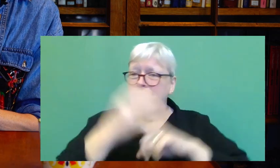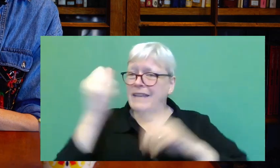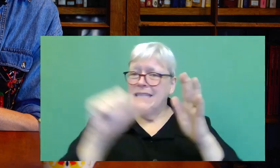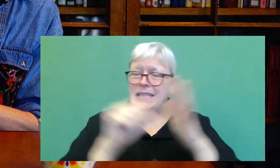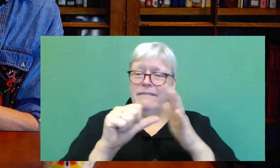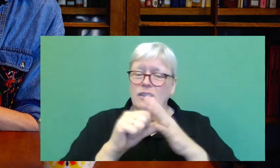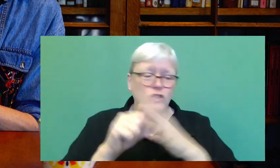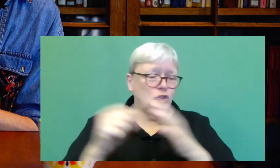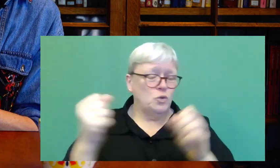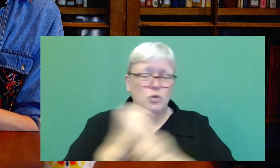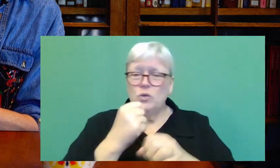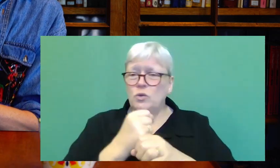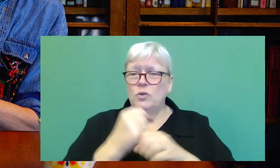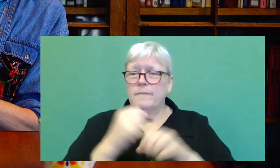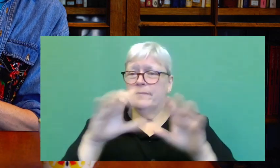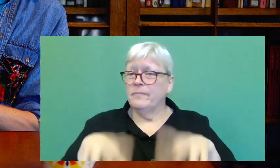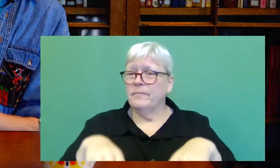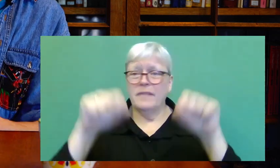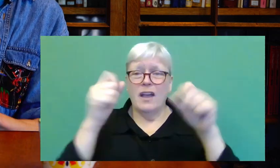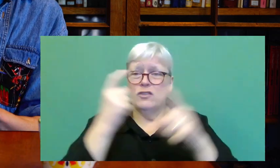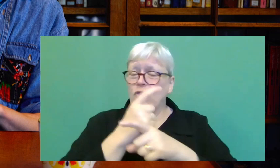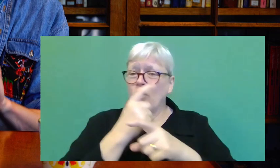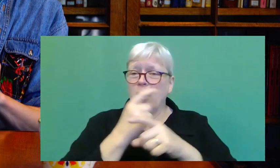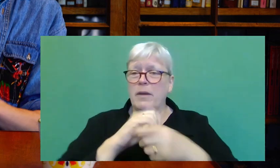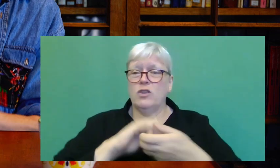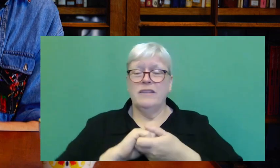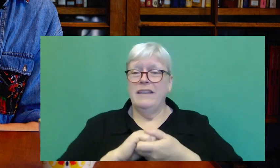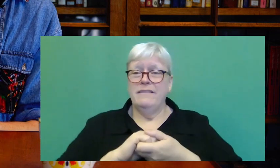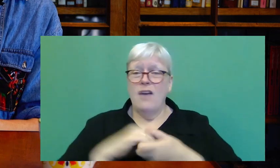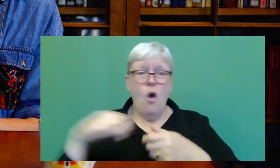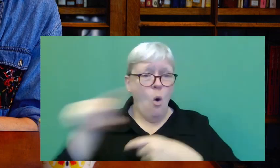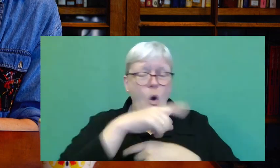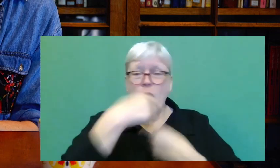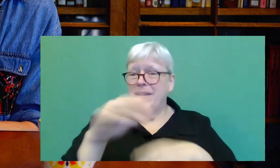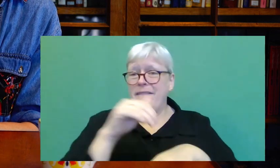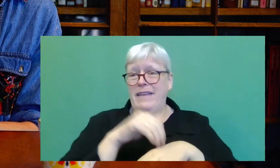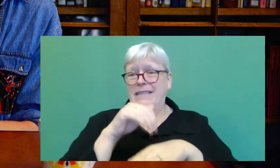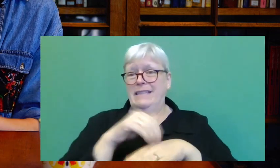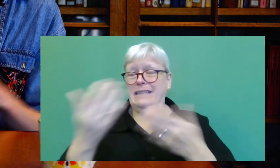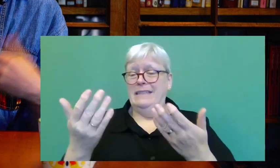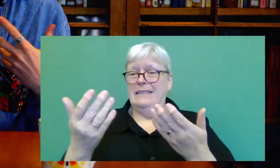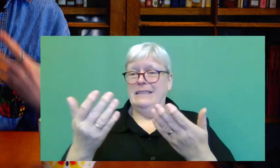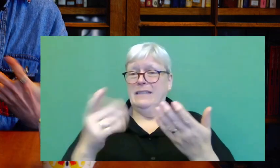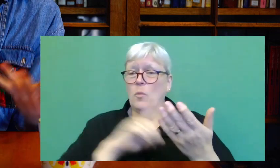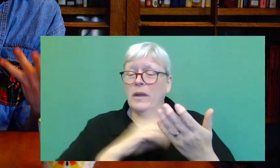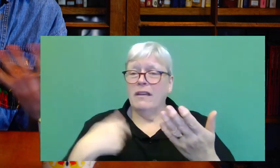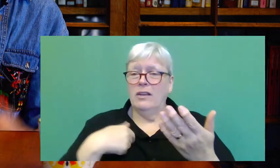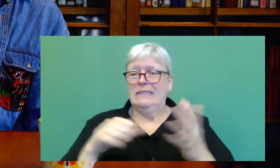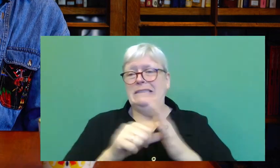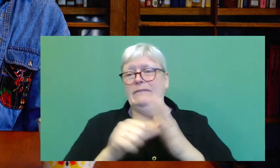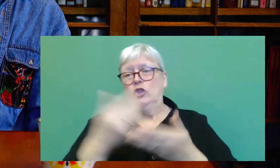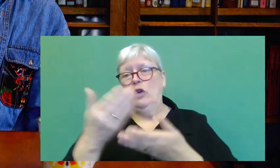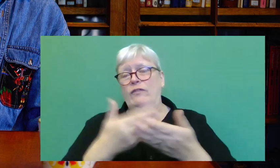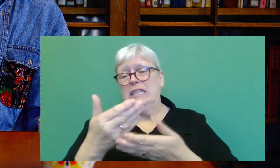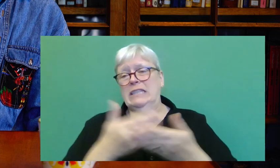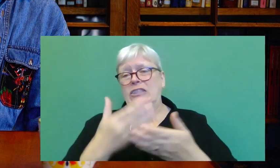talking about grief, there's no one in the room that hasn't been affected by it or hasn't had awkward conversations about it that they wish were a bit